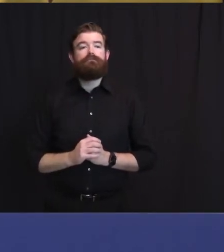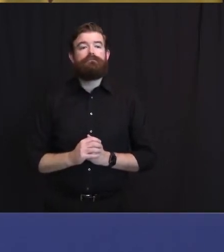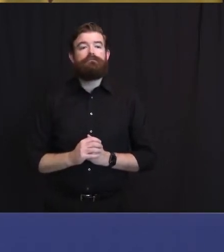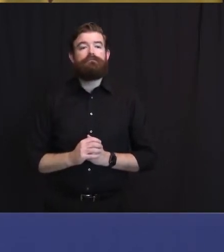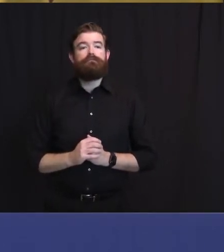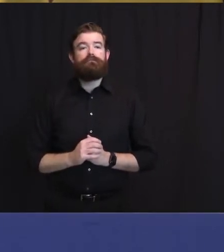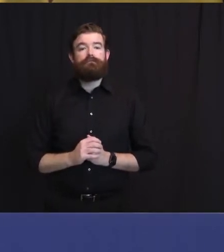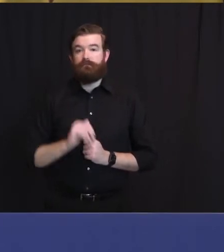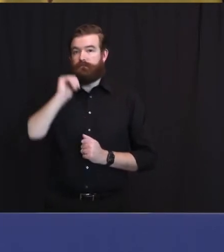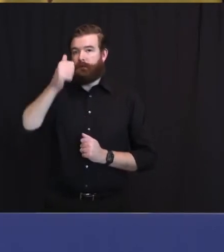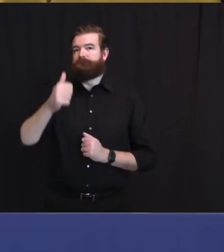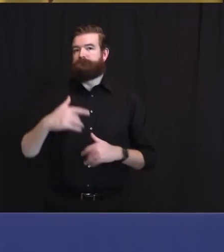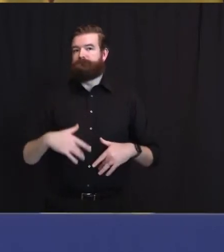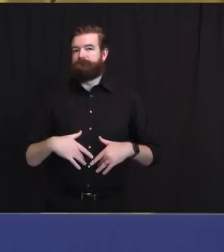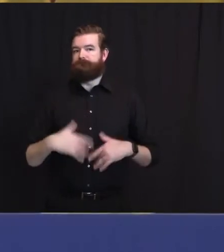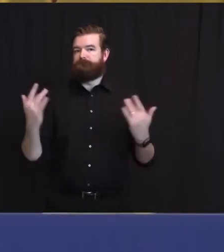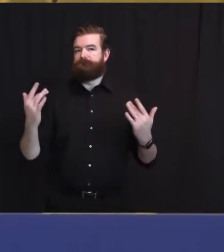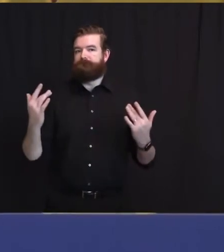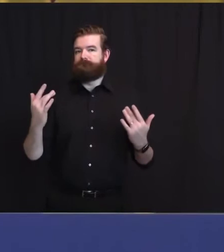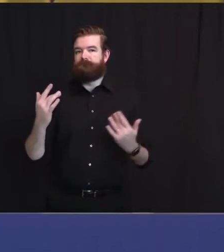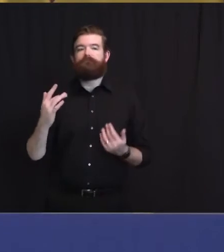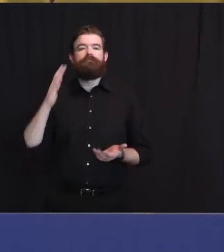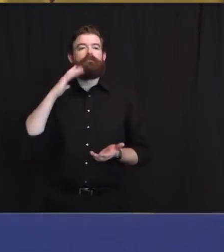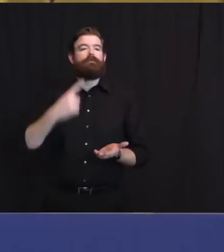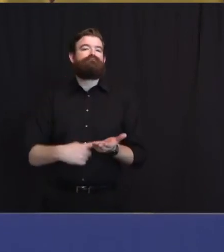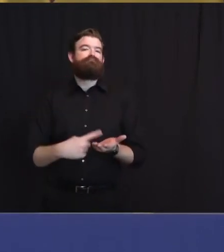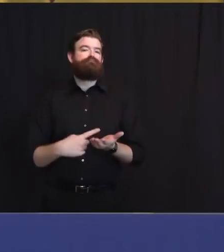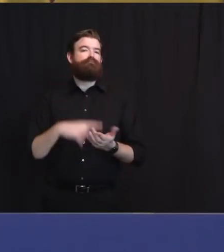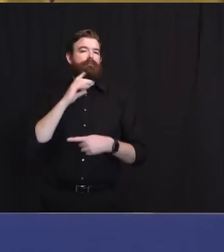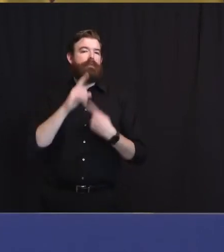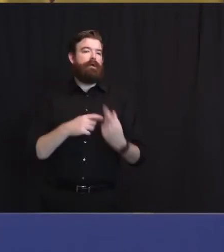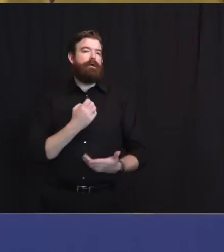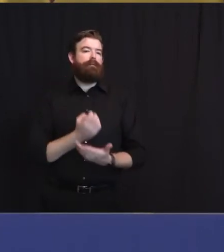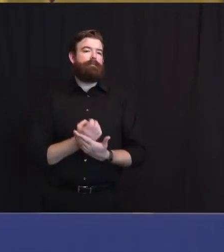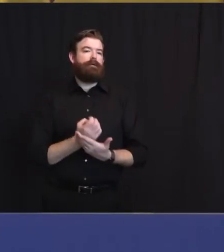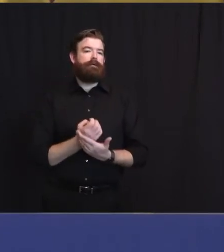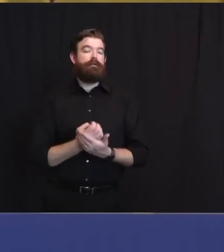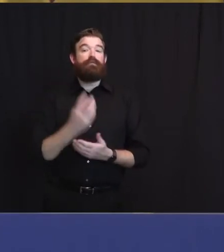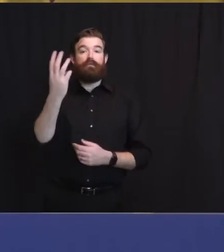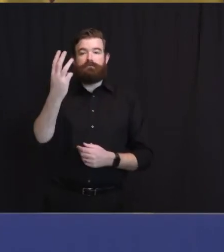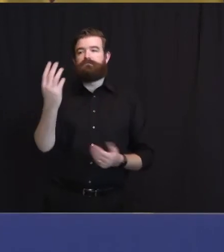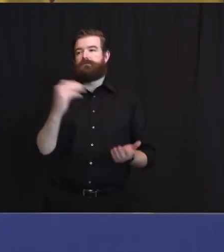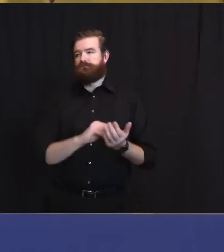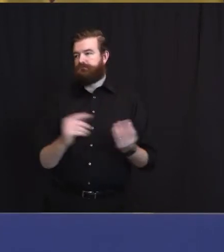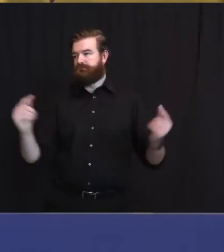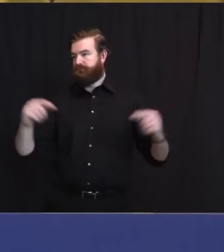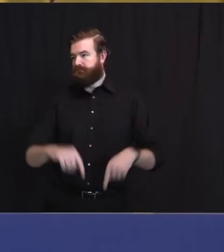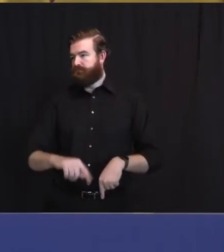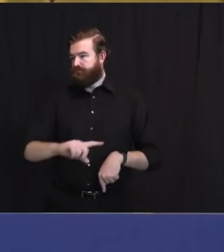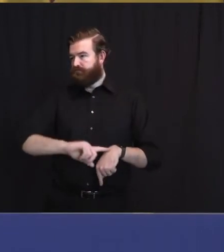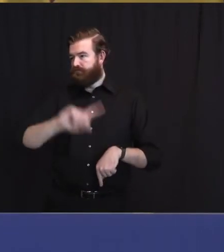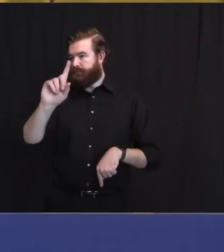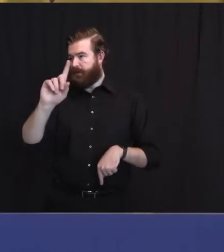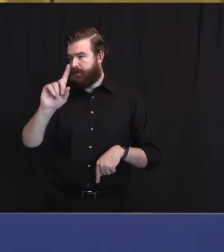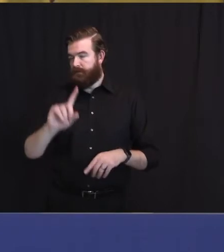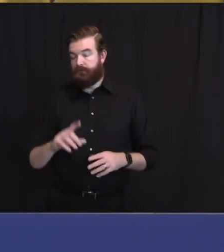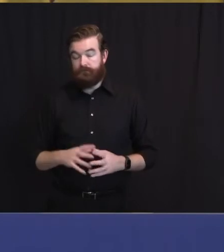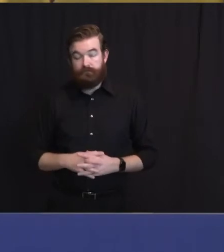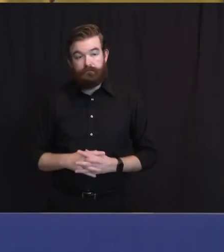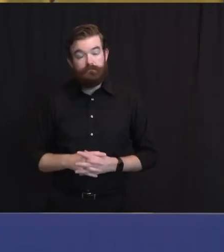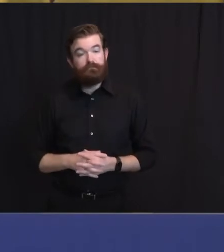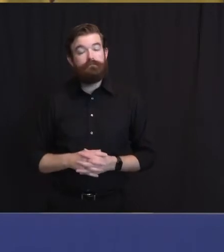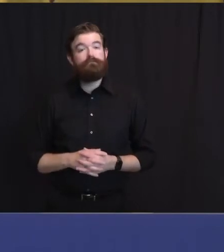again on the economy. And Wednesday we'll be here at 1 o'clock. Otherwise, I think you and I may be witnessing some shots in the